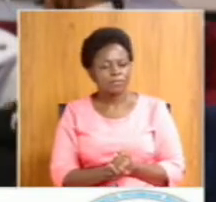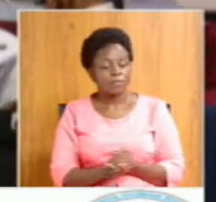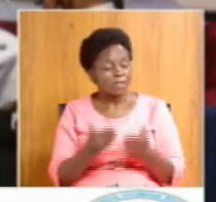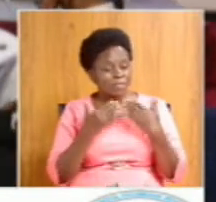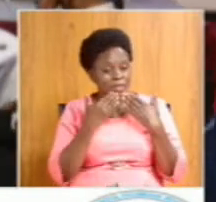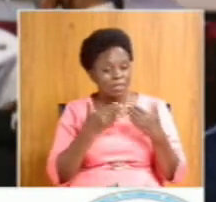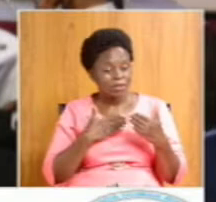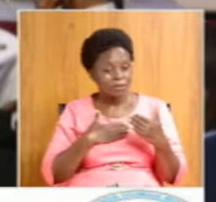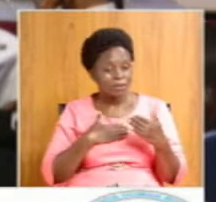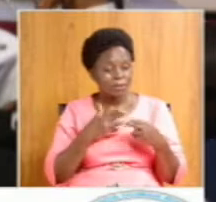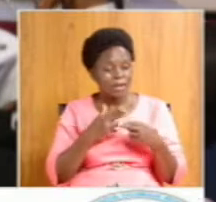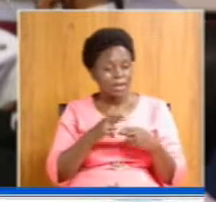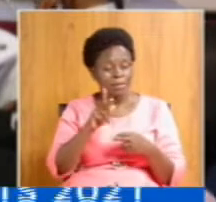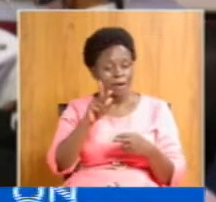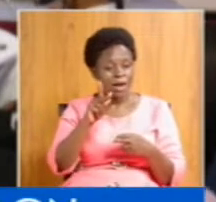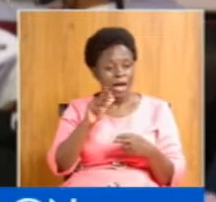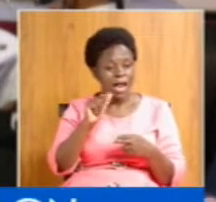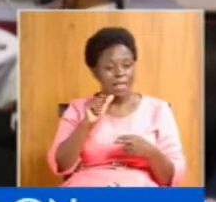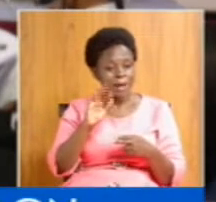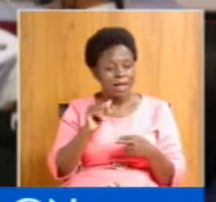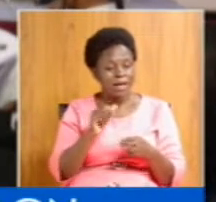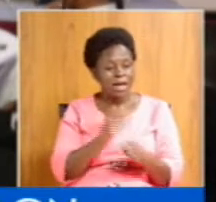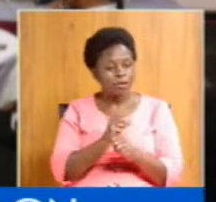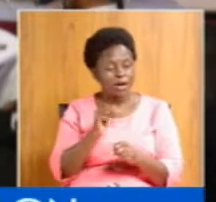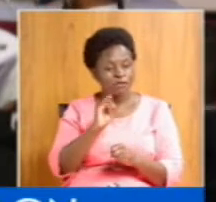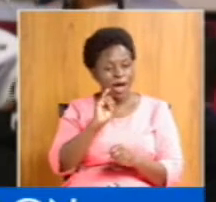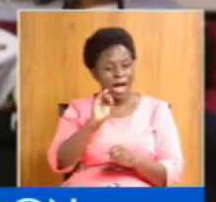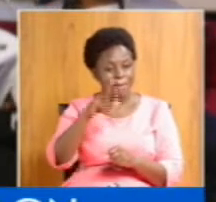Thank you. My name is Moewe Karibbala. I work for IEP.